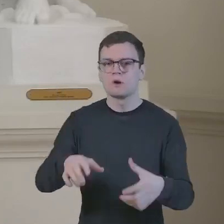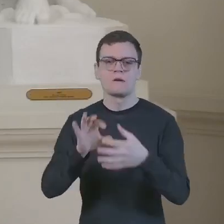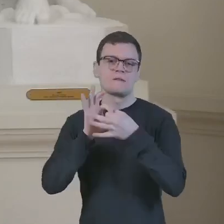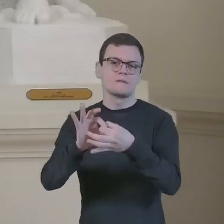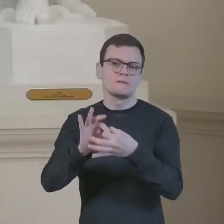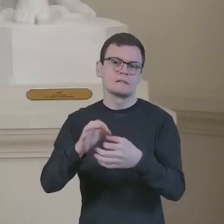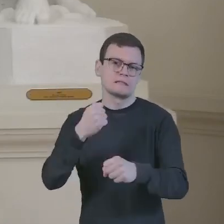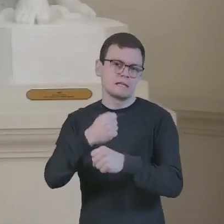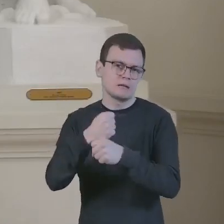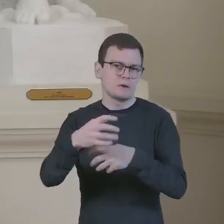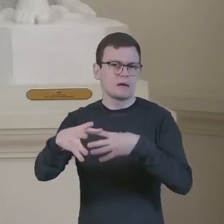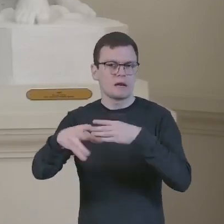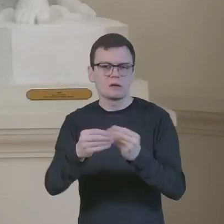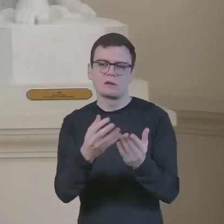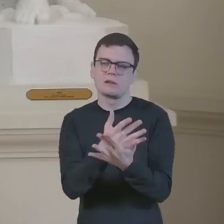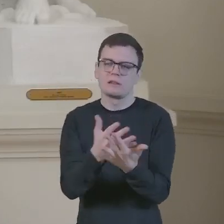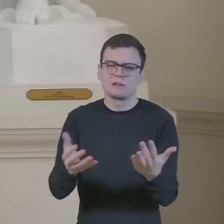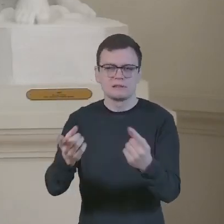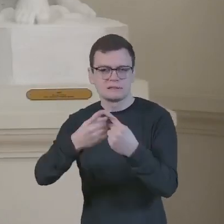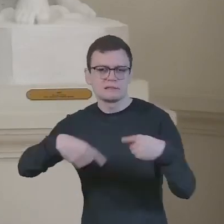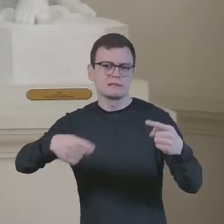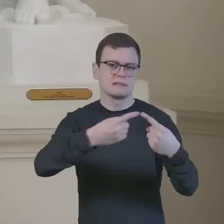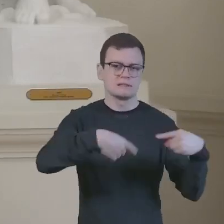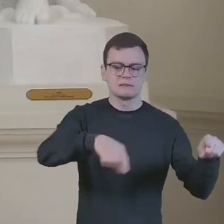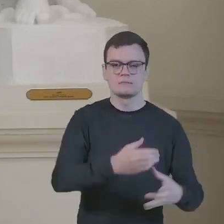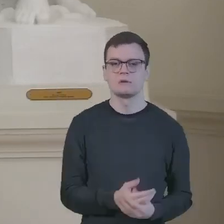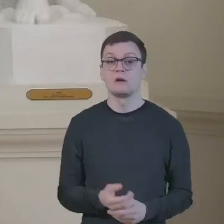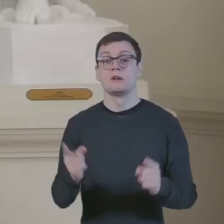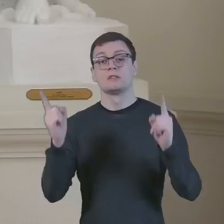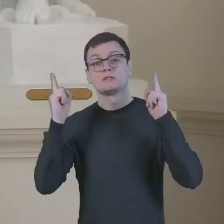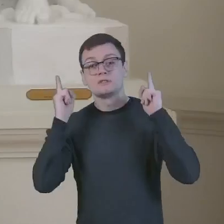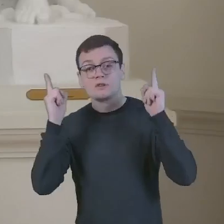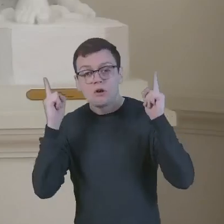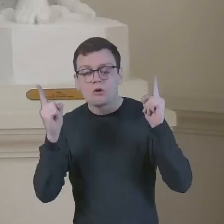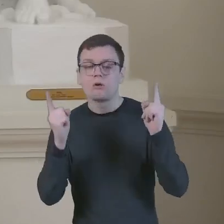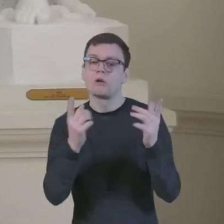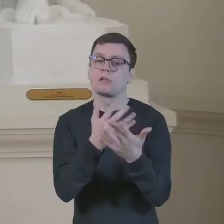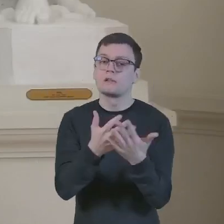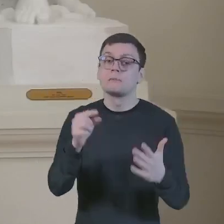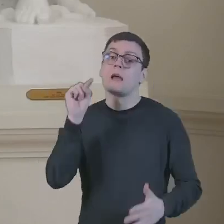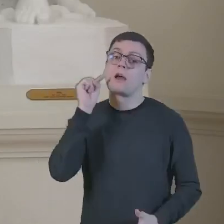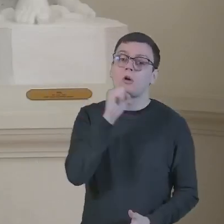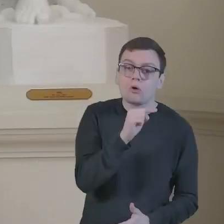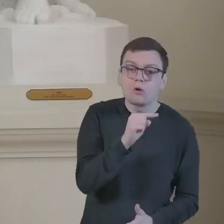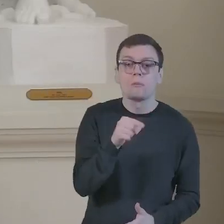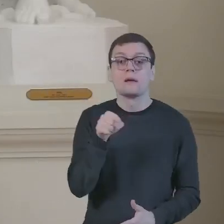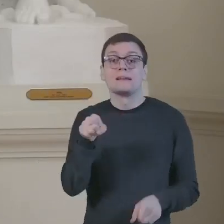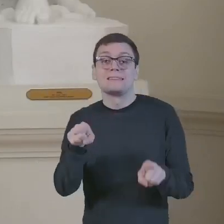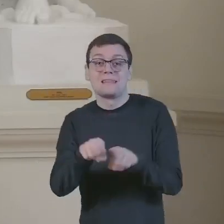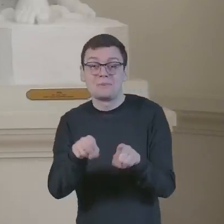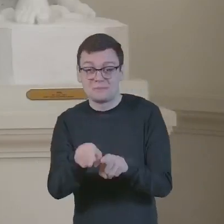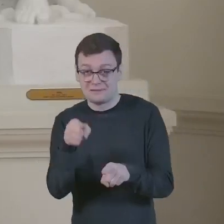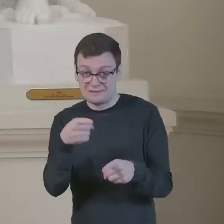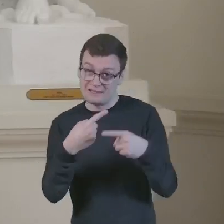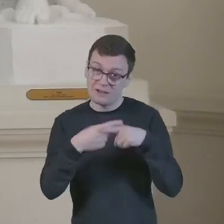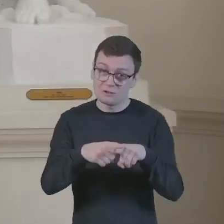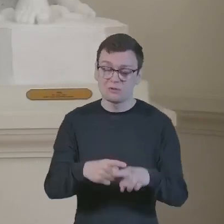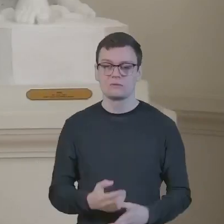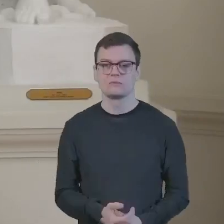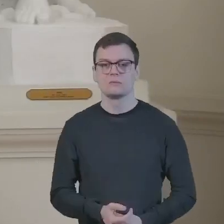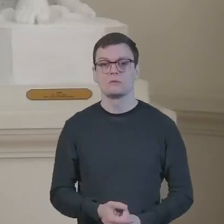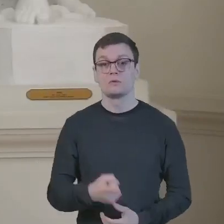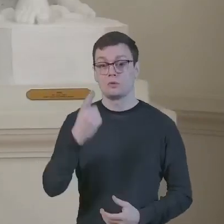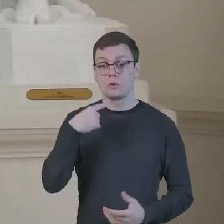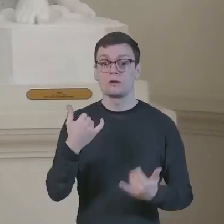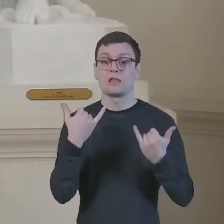cooperation in a range of fields, from security and defense to economy and technology, I also want to take this